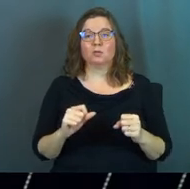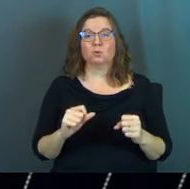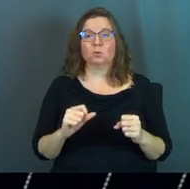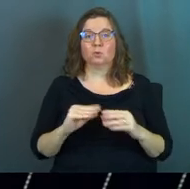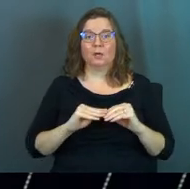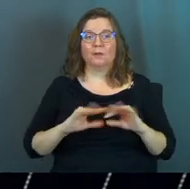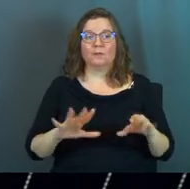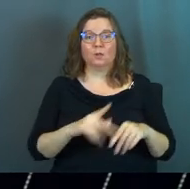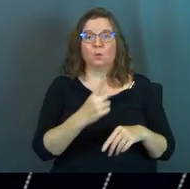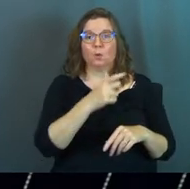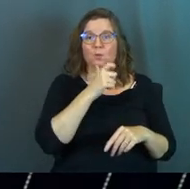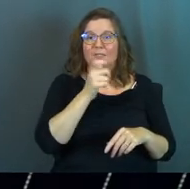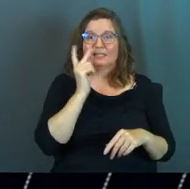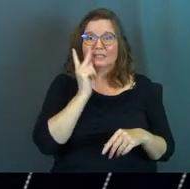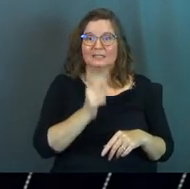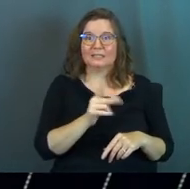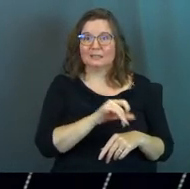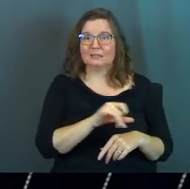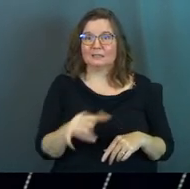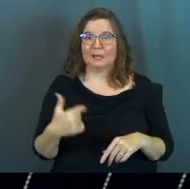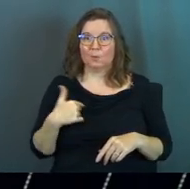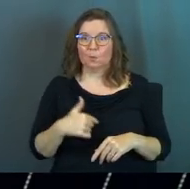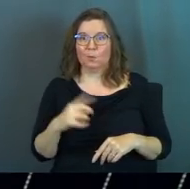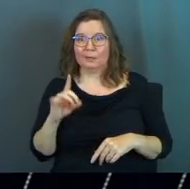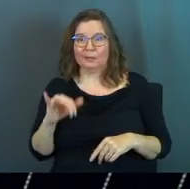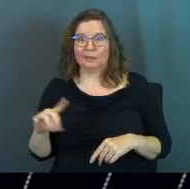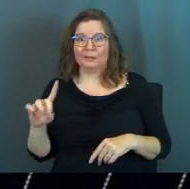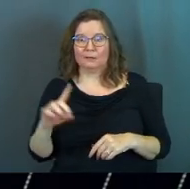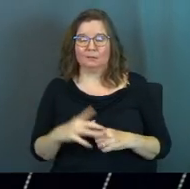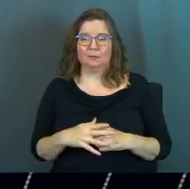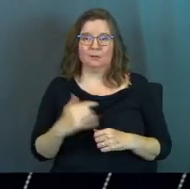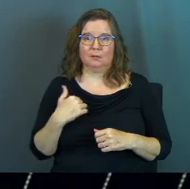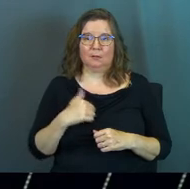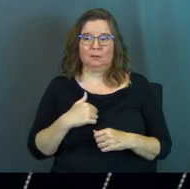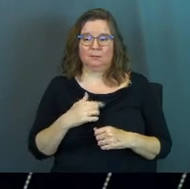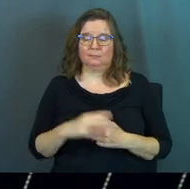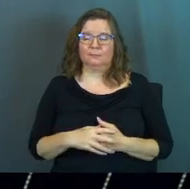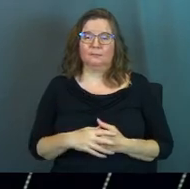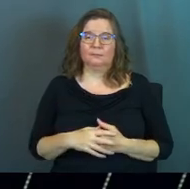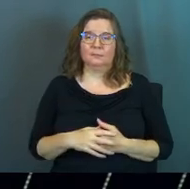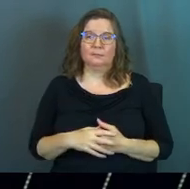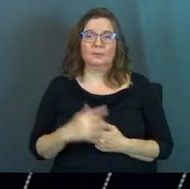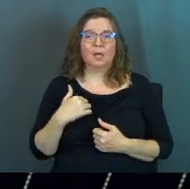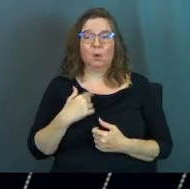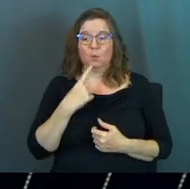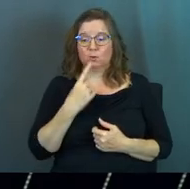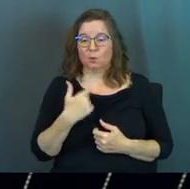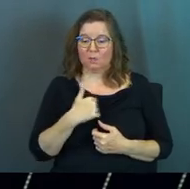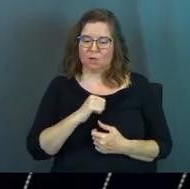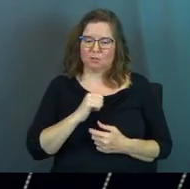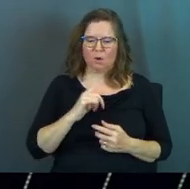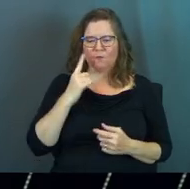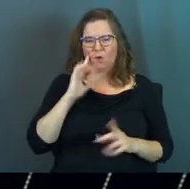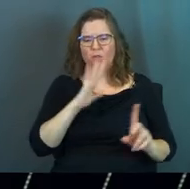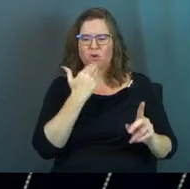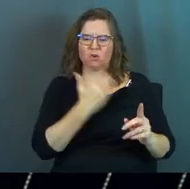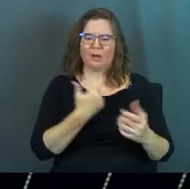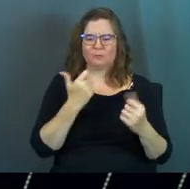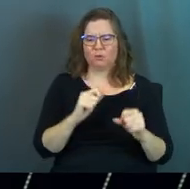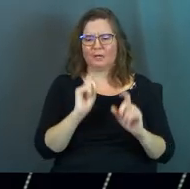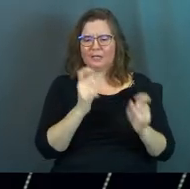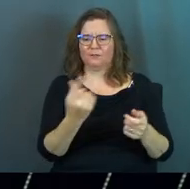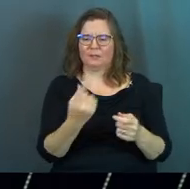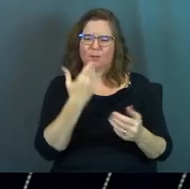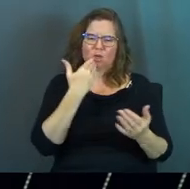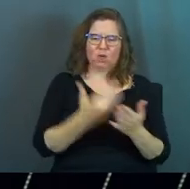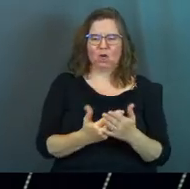evangelize the ones who didn't see the doctrine the exact same way that we saw it. And we told ourselves, it's for their good. I'm trying to